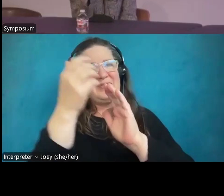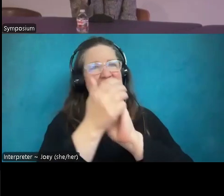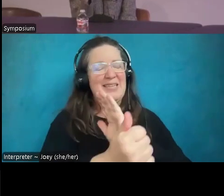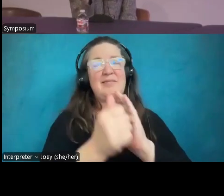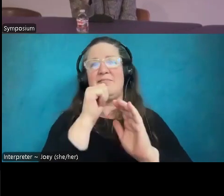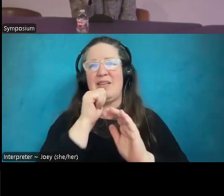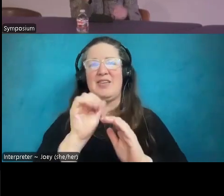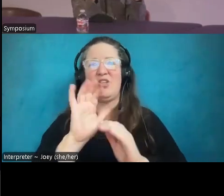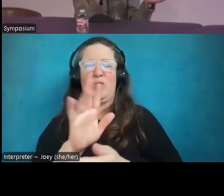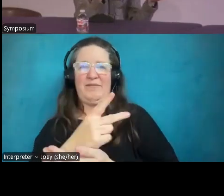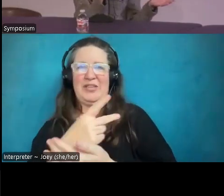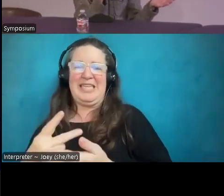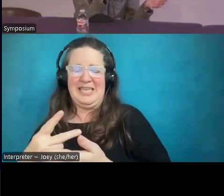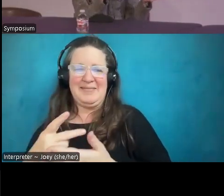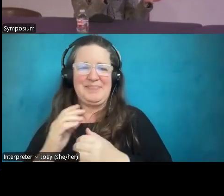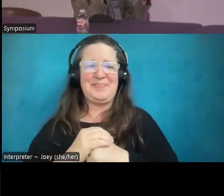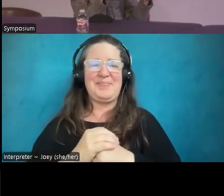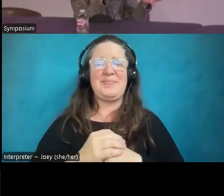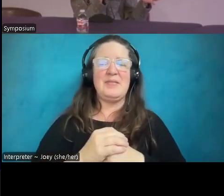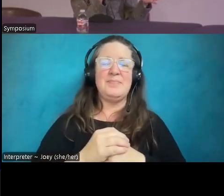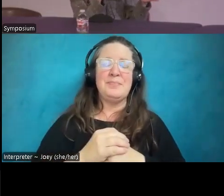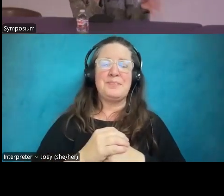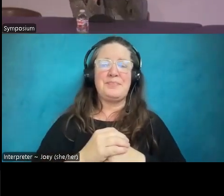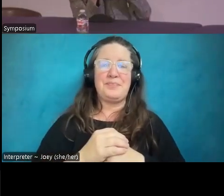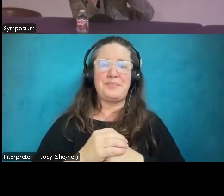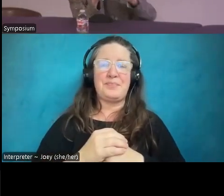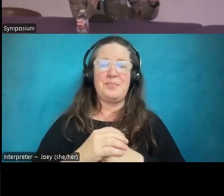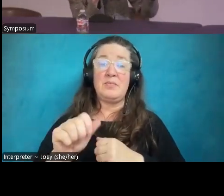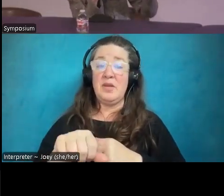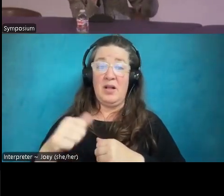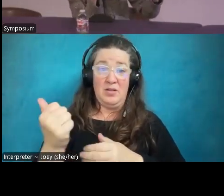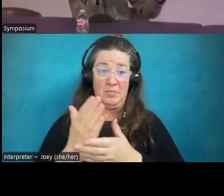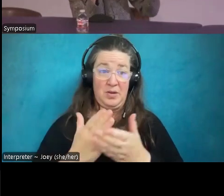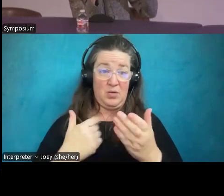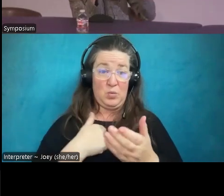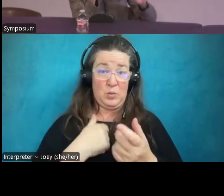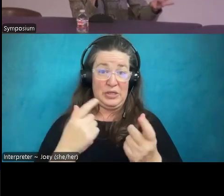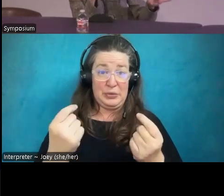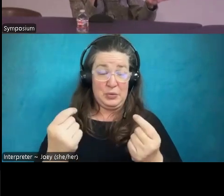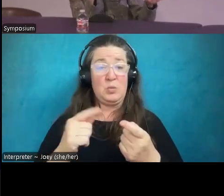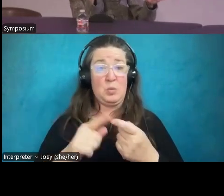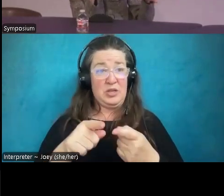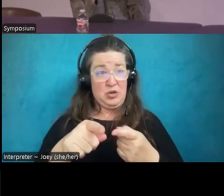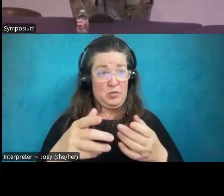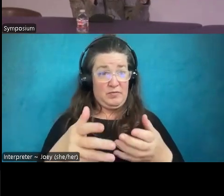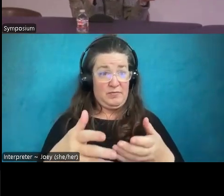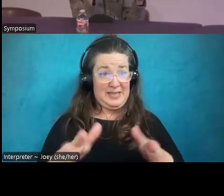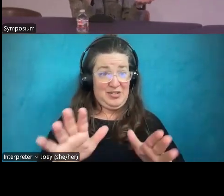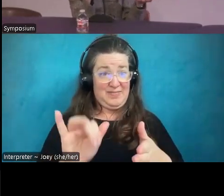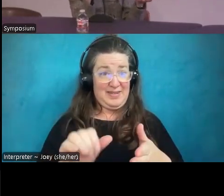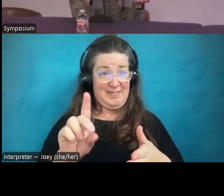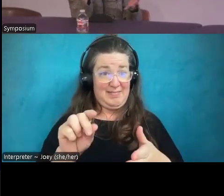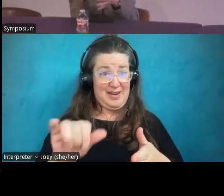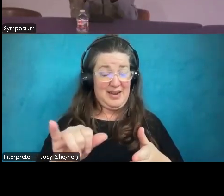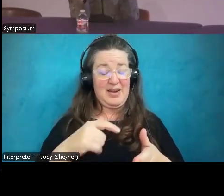about. The other part that we do that I think is really important is, you go home at the end of the day, I interpret the results, but then I like to